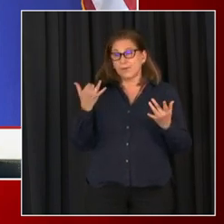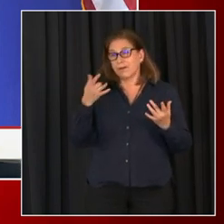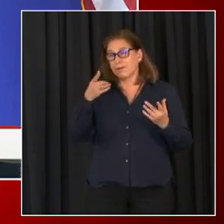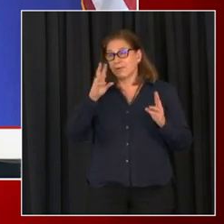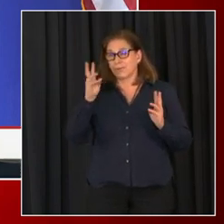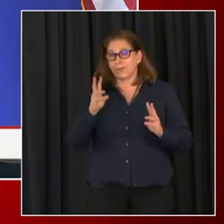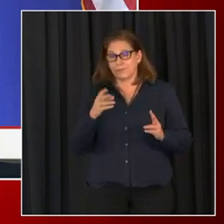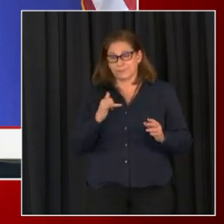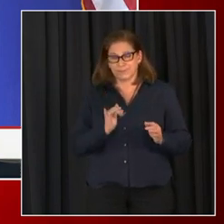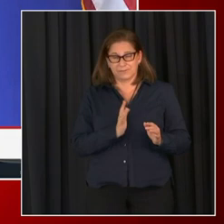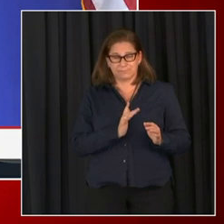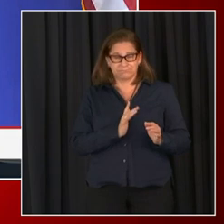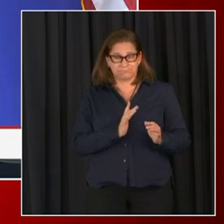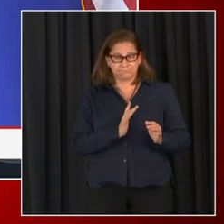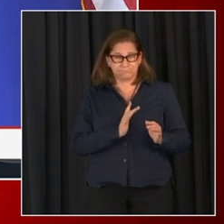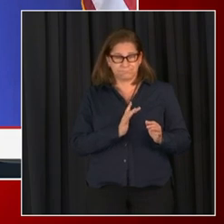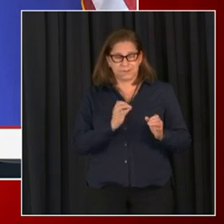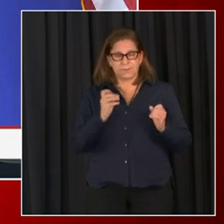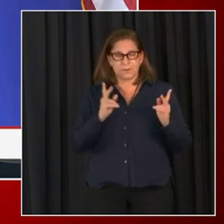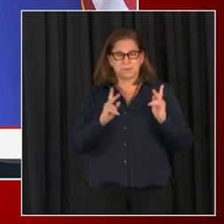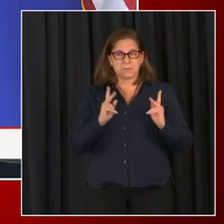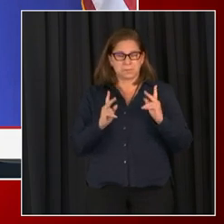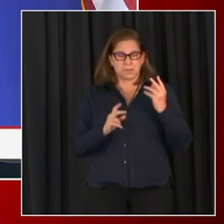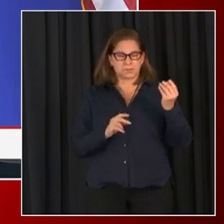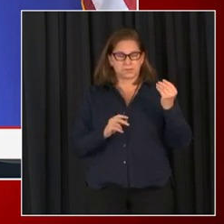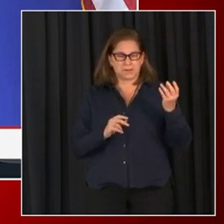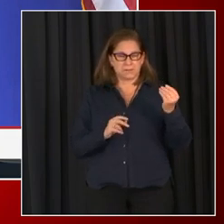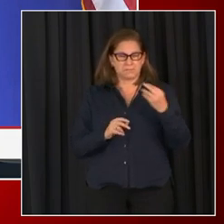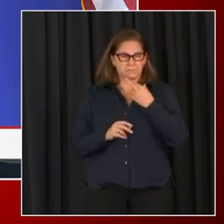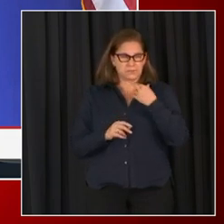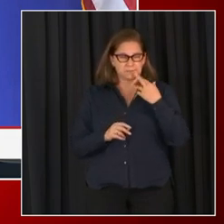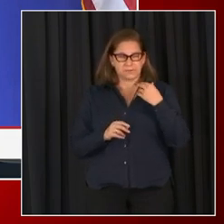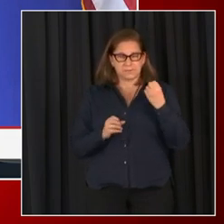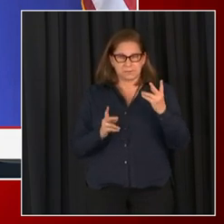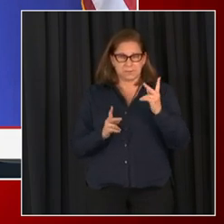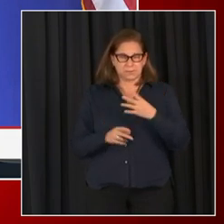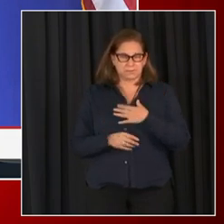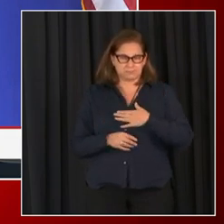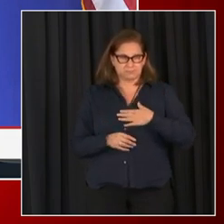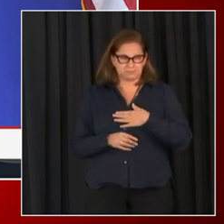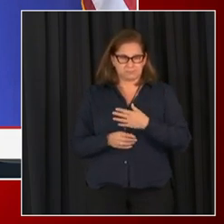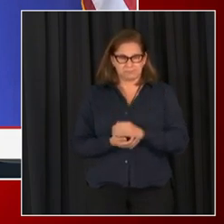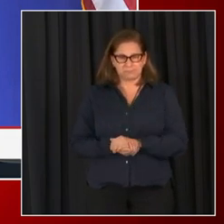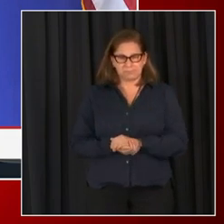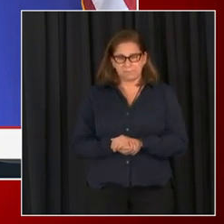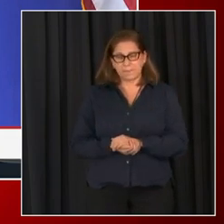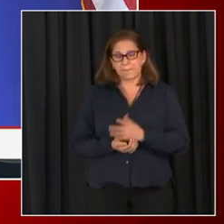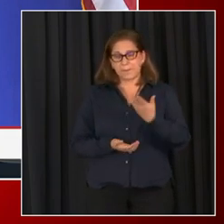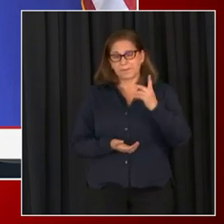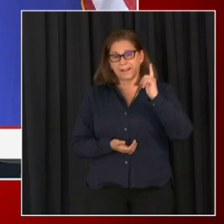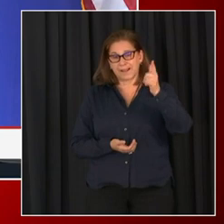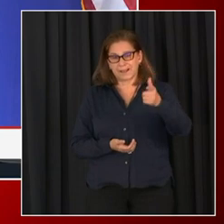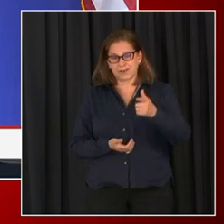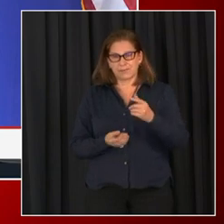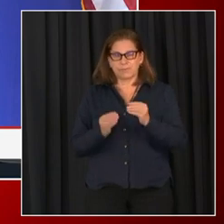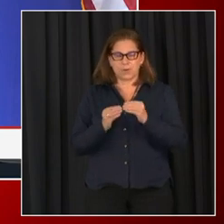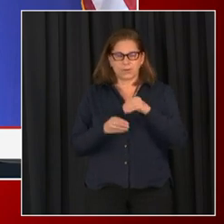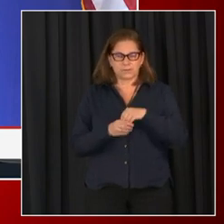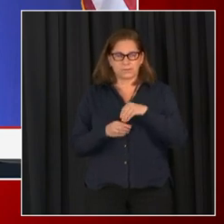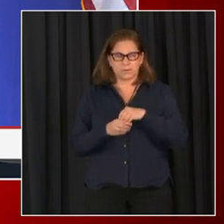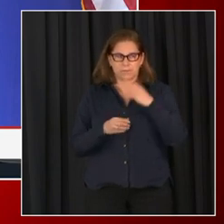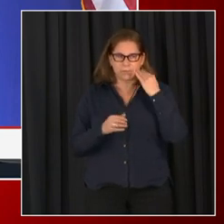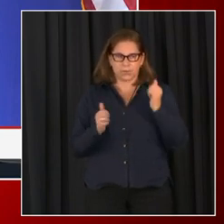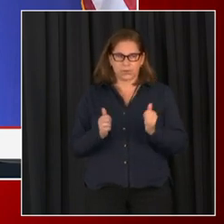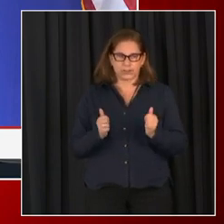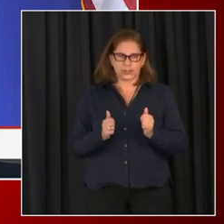that is suitable for outdoor and a mixture of indoor-outdoor activities. Okay, I hope I can get those percentages from you